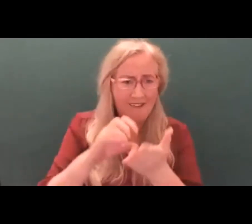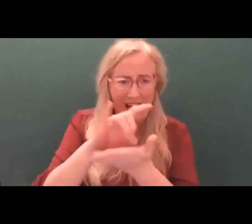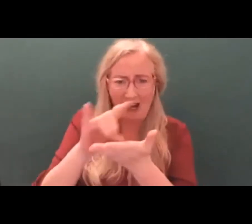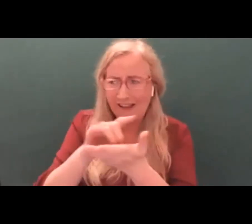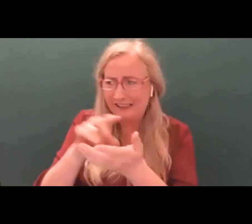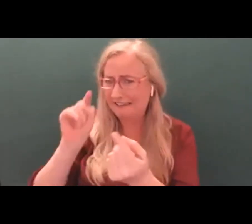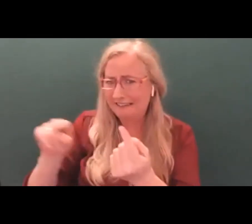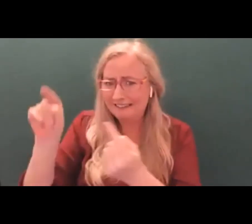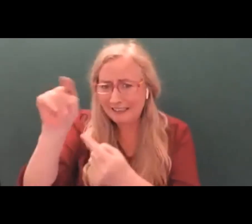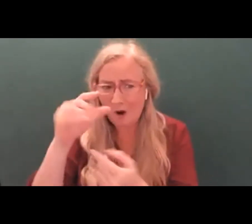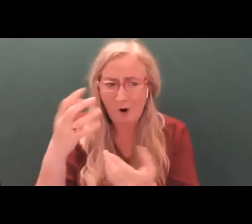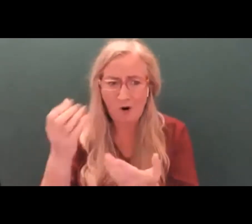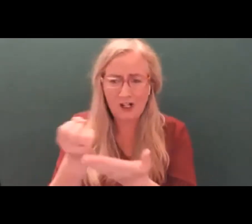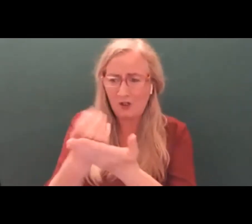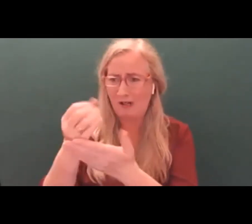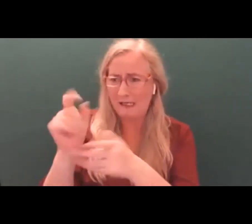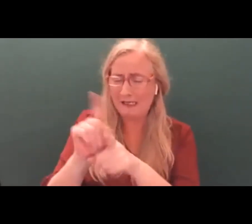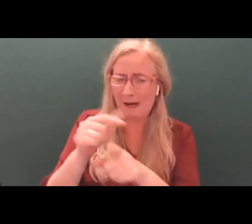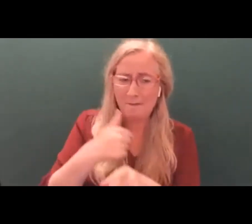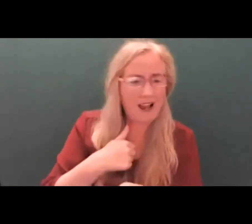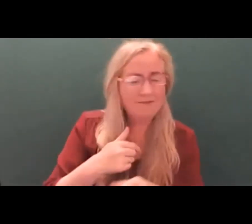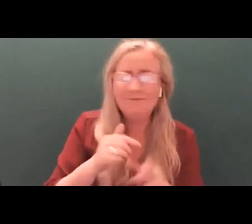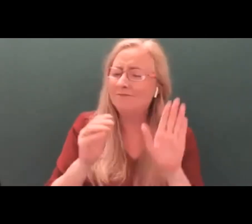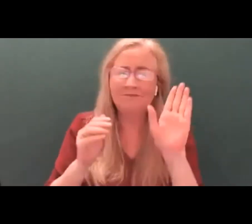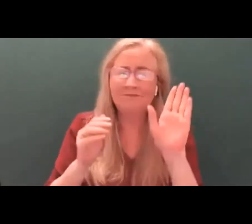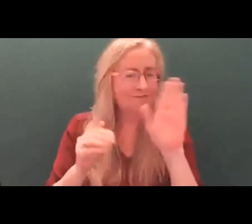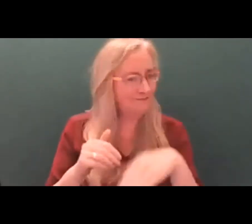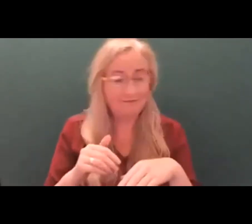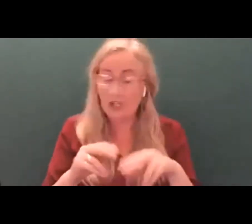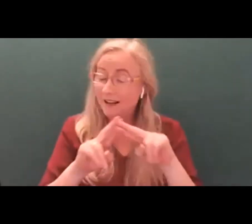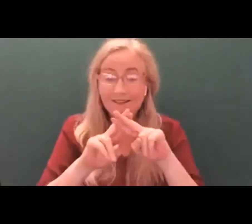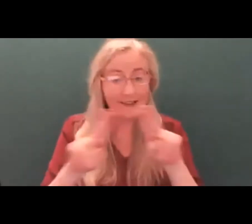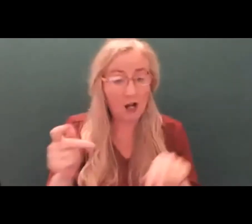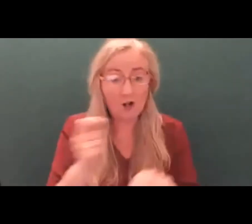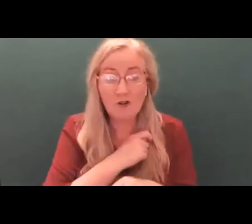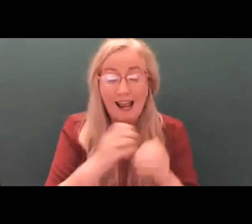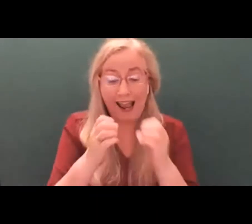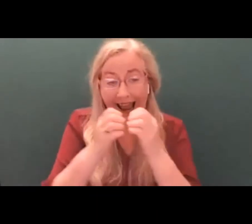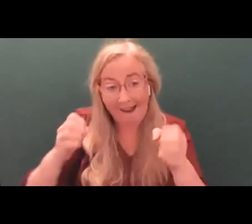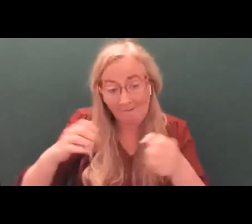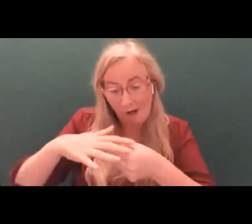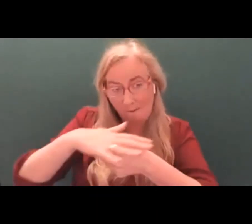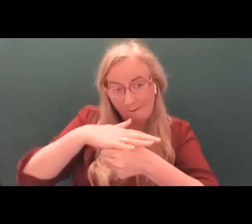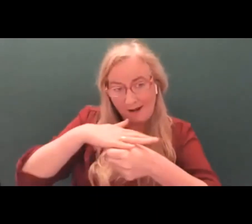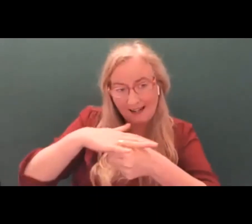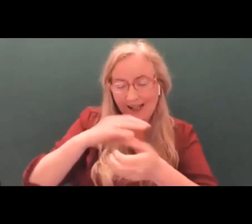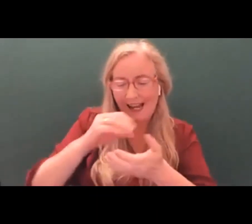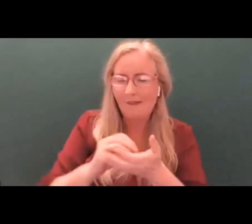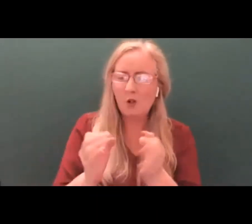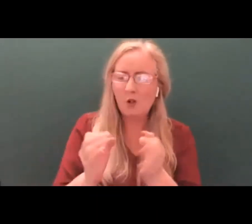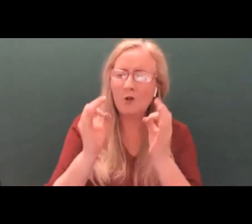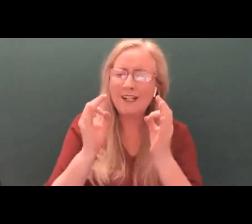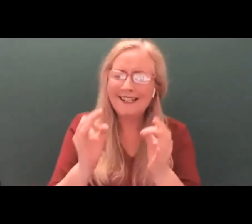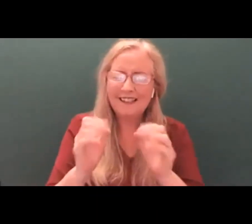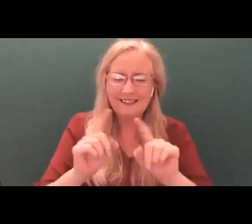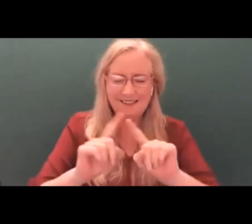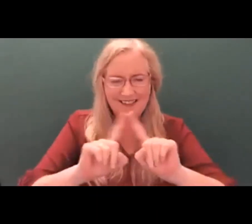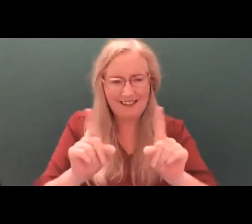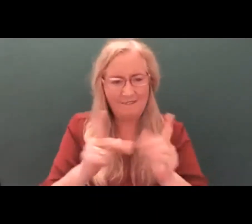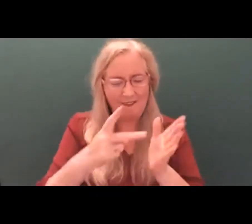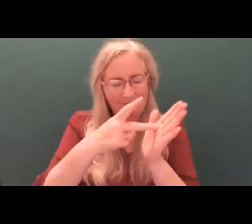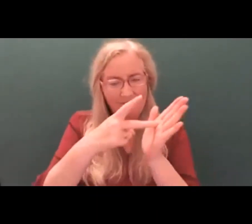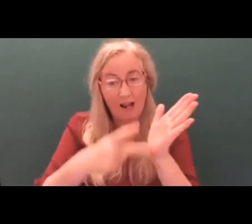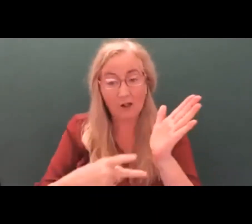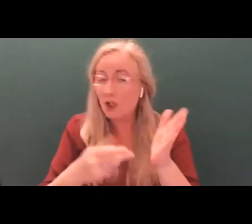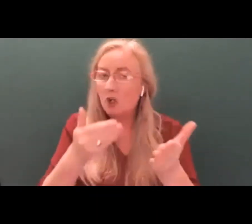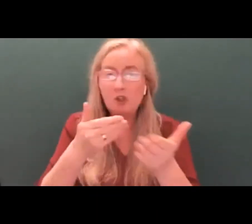or a heritage story like mine, but that is not true. Every place has a unique set of heritage values. It doesn't matter